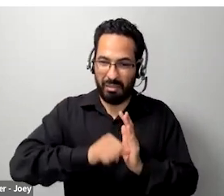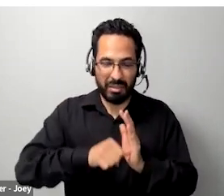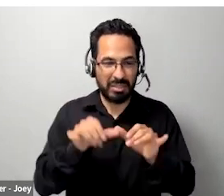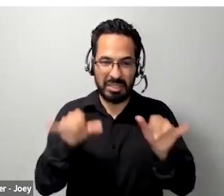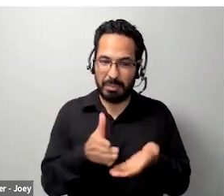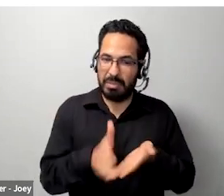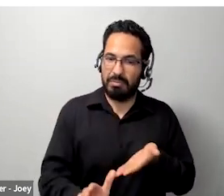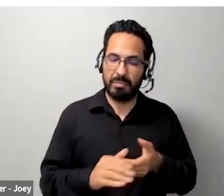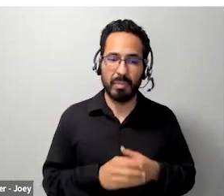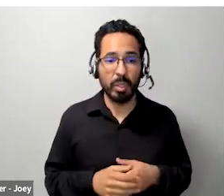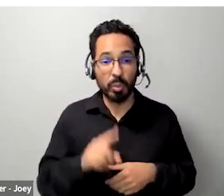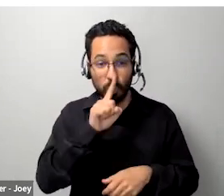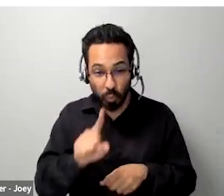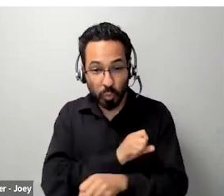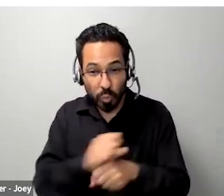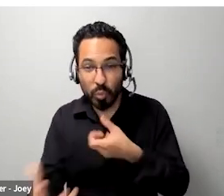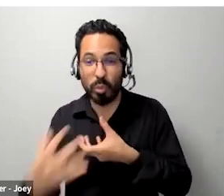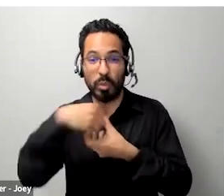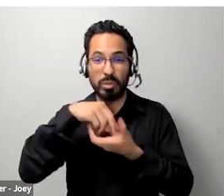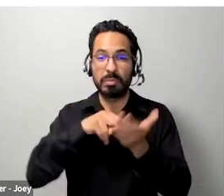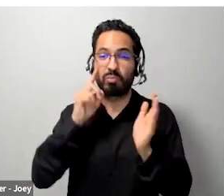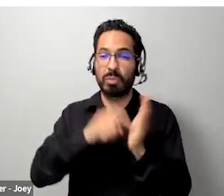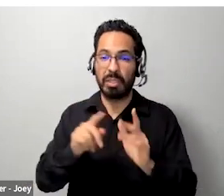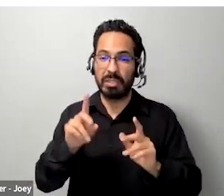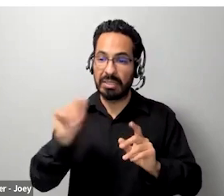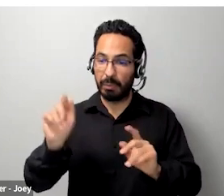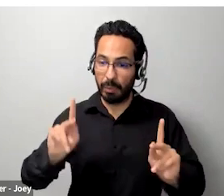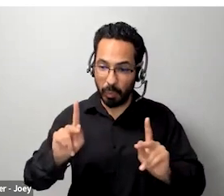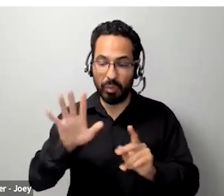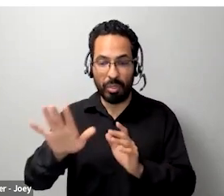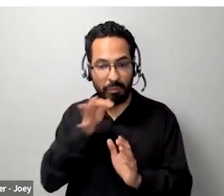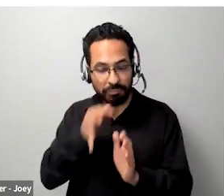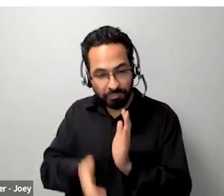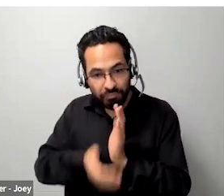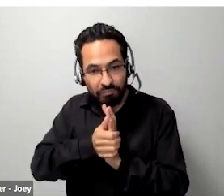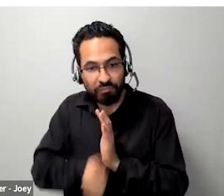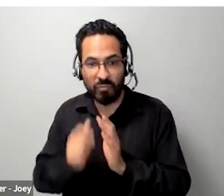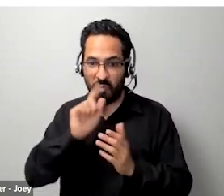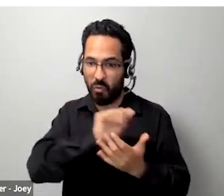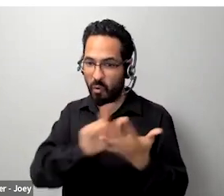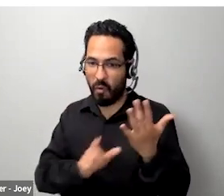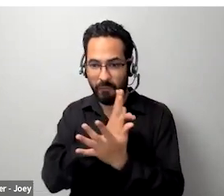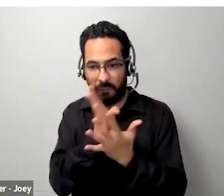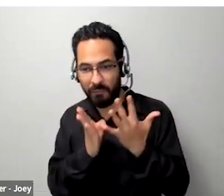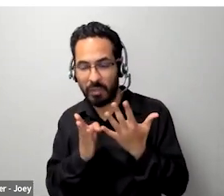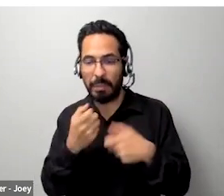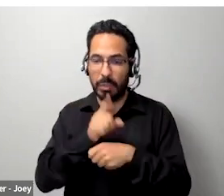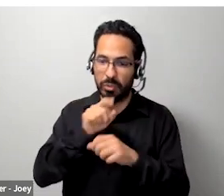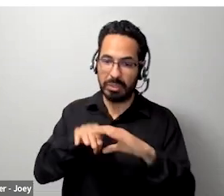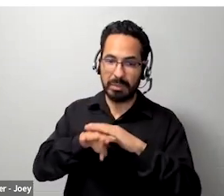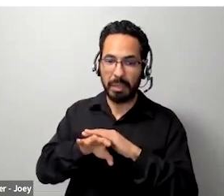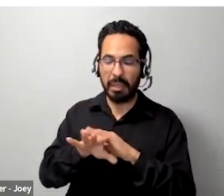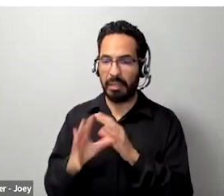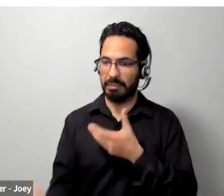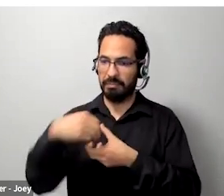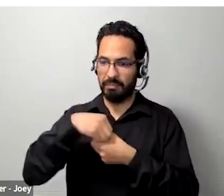True inclusion means recognizing disabled people's expertise in all fields and ensuring that accessibility is embedded across